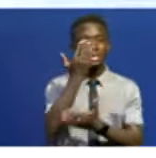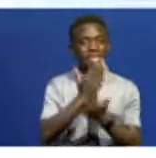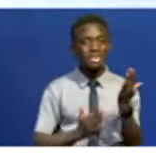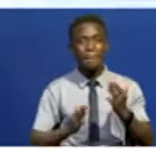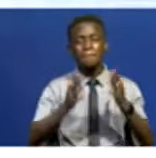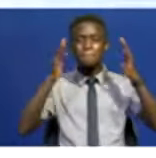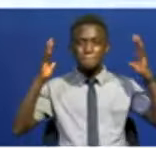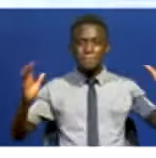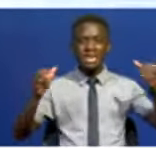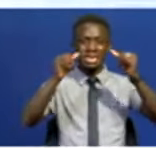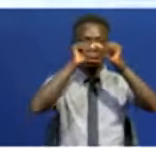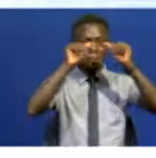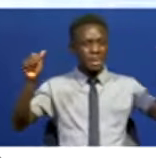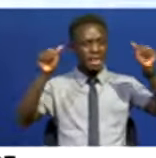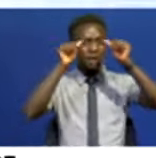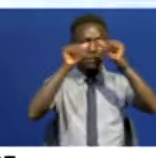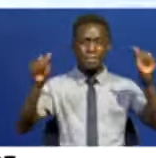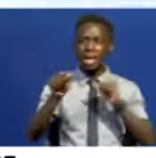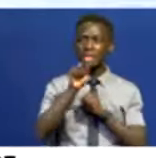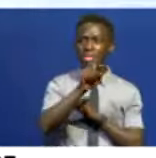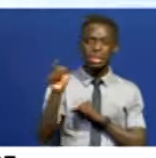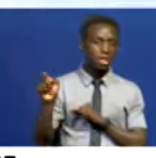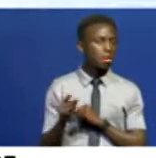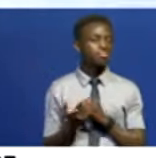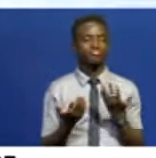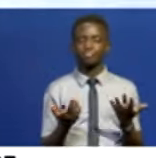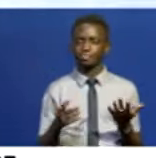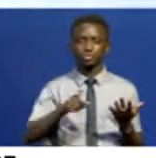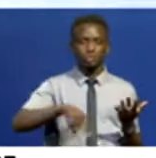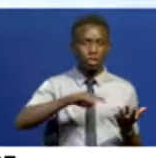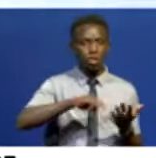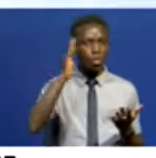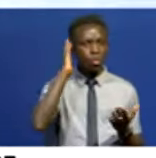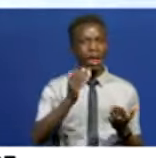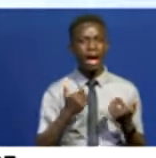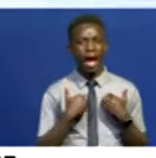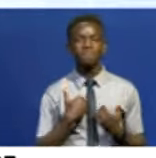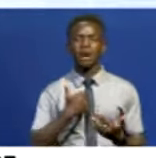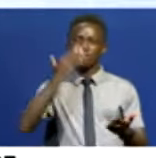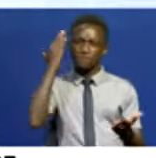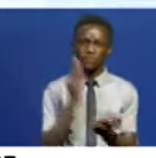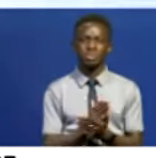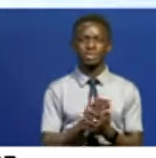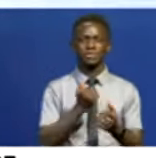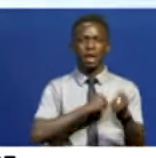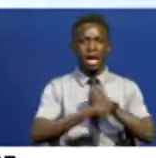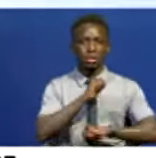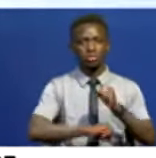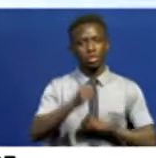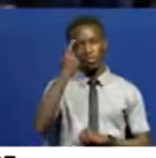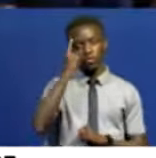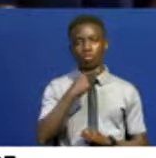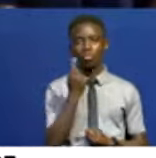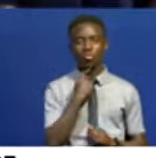brands out there, we are going to have affirmative action for locally manufactured products.